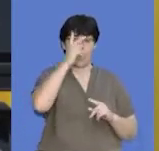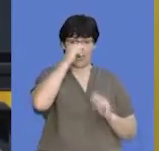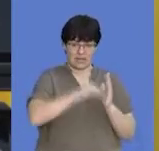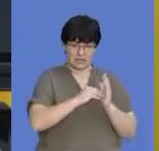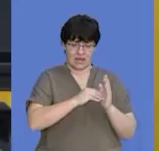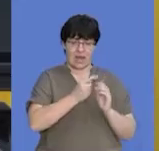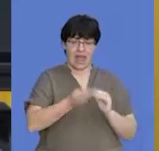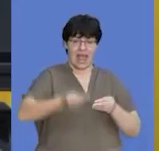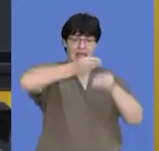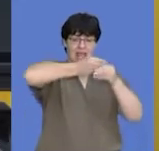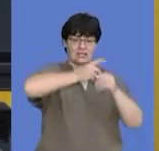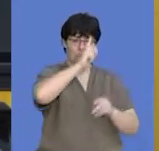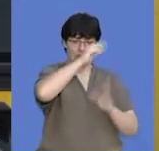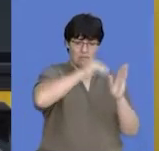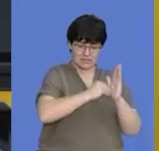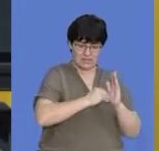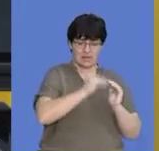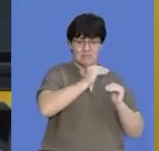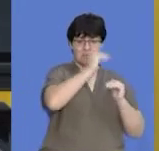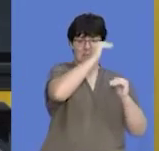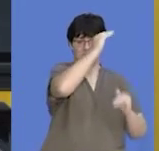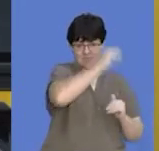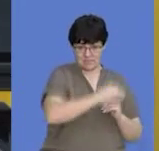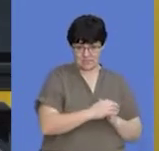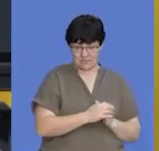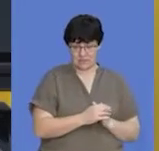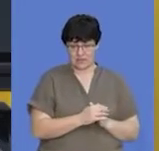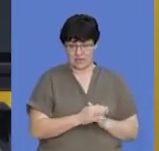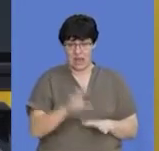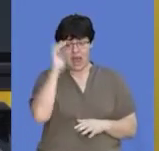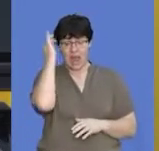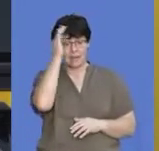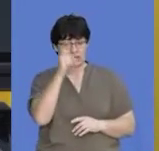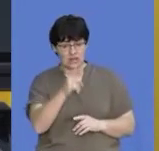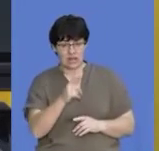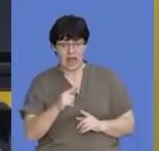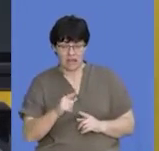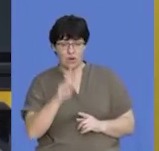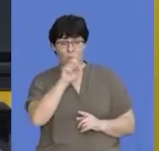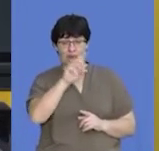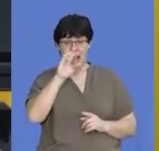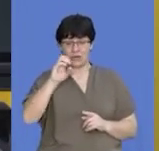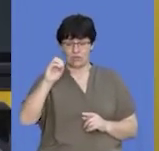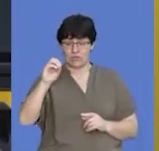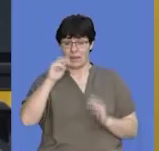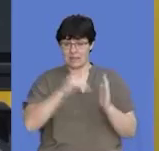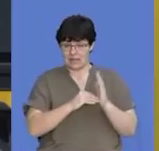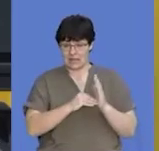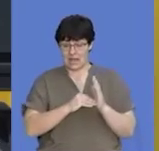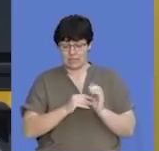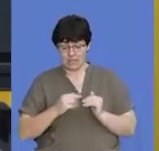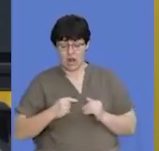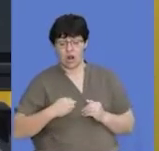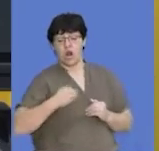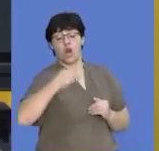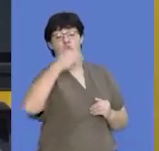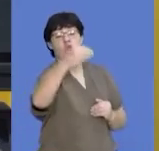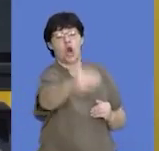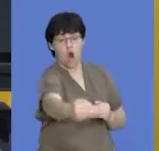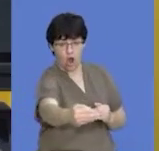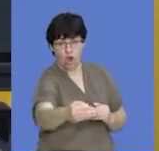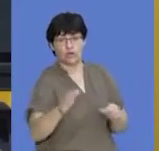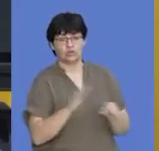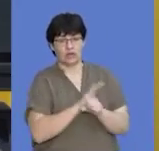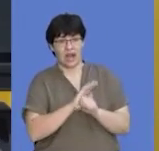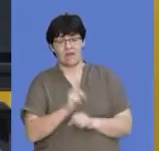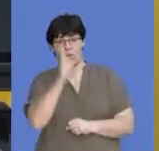by 1 meter. That means a shorter distance. Imagine if I had to walk 100 meters. That's a longer distance to cover